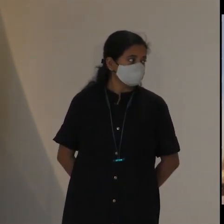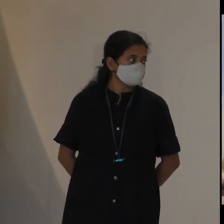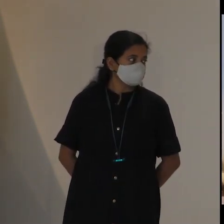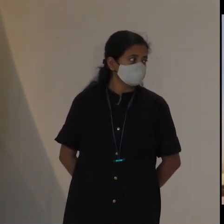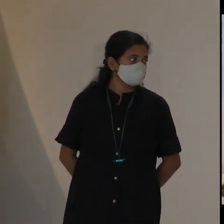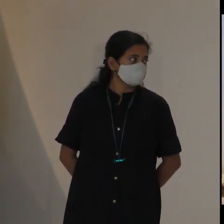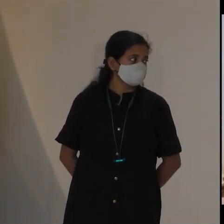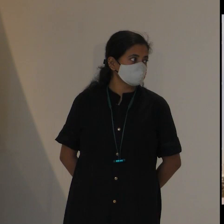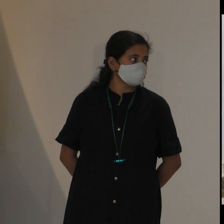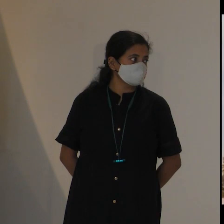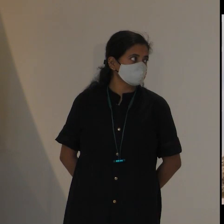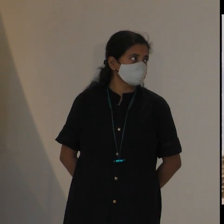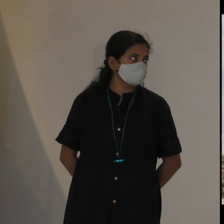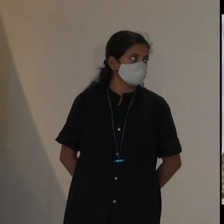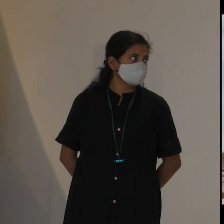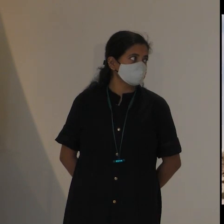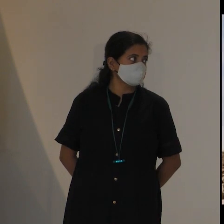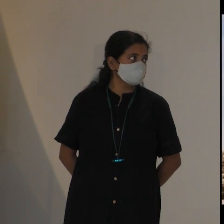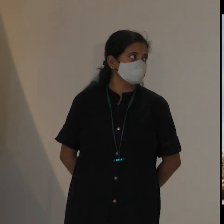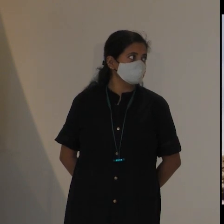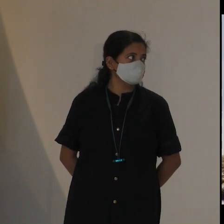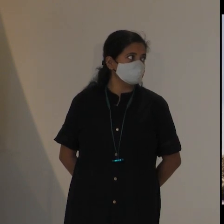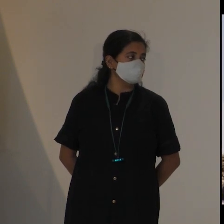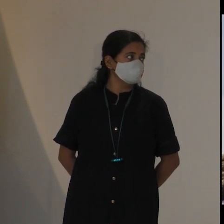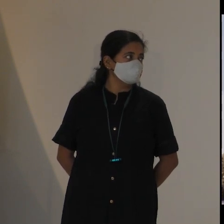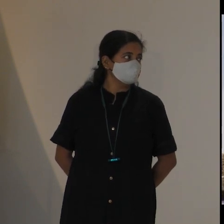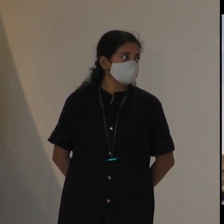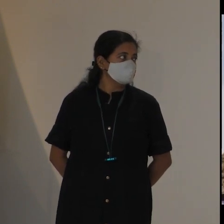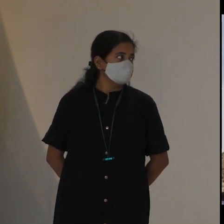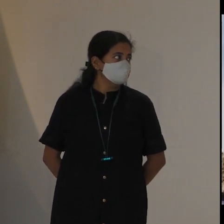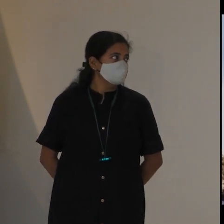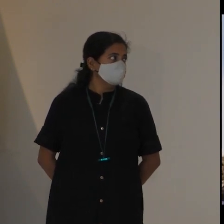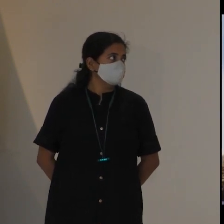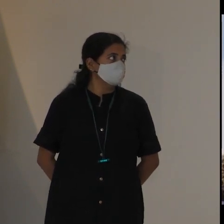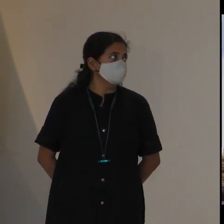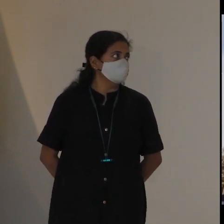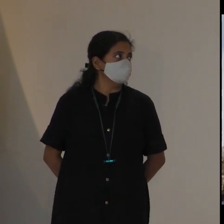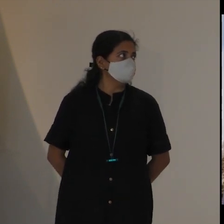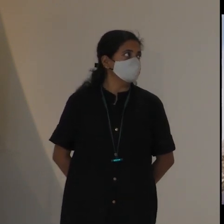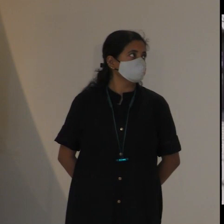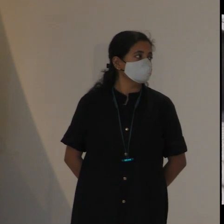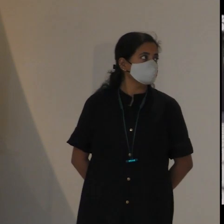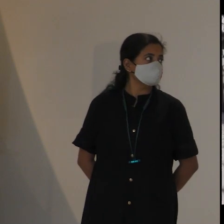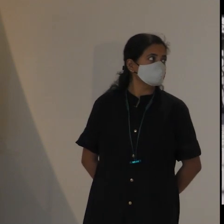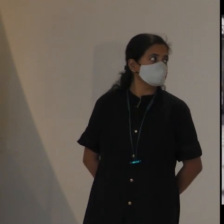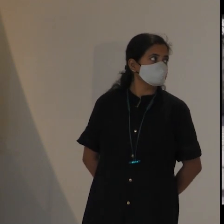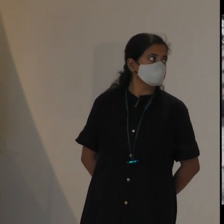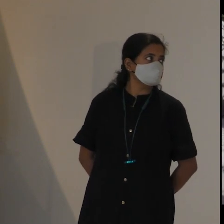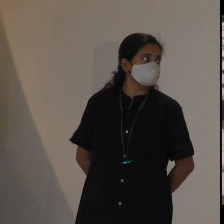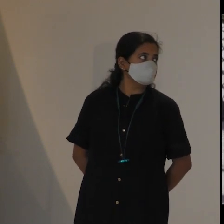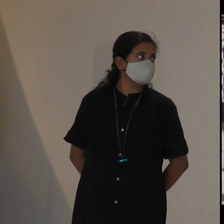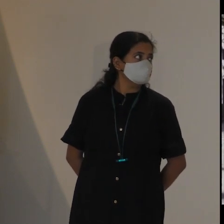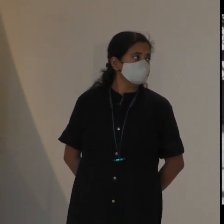The British Museum is a public institution dedicated to human history, art and culture. Come discover